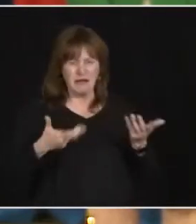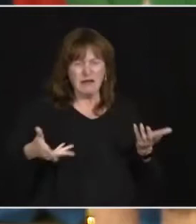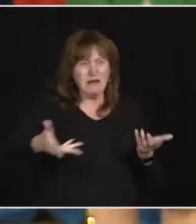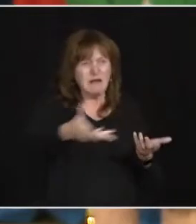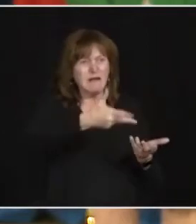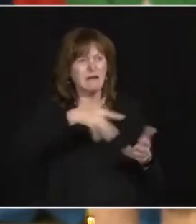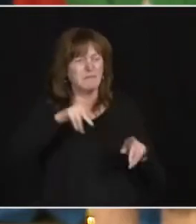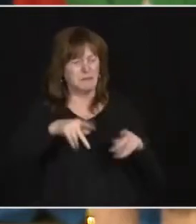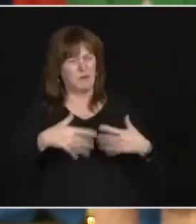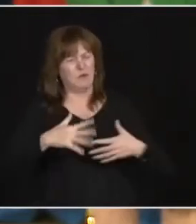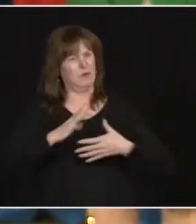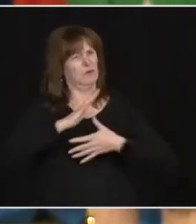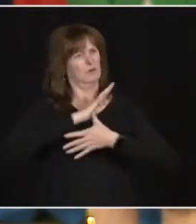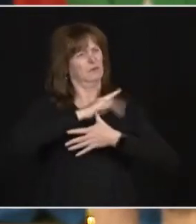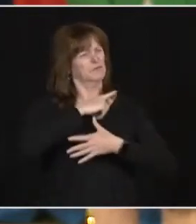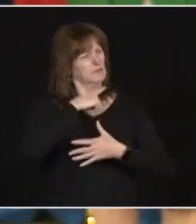now.